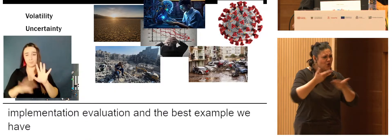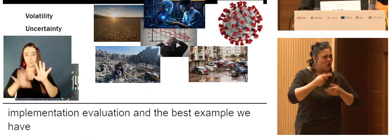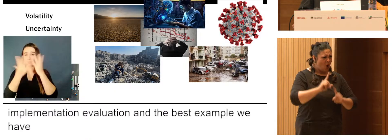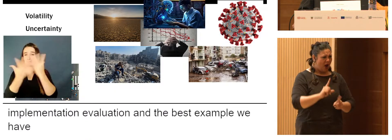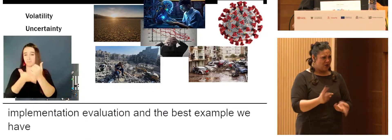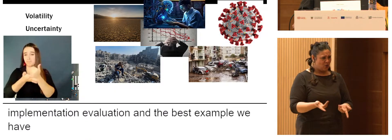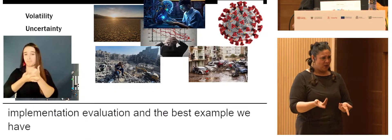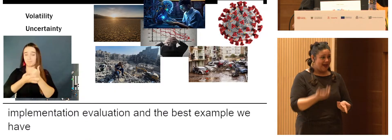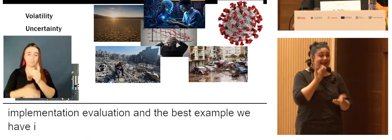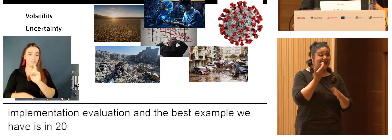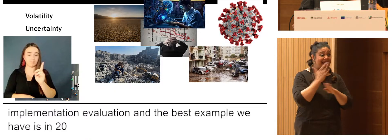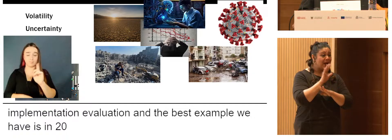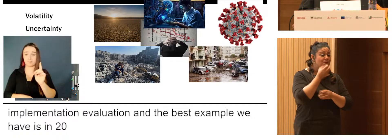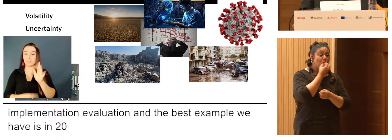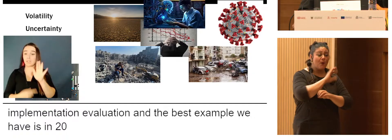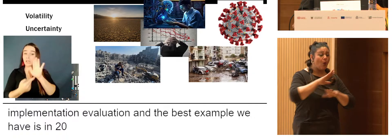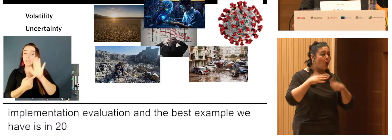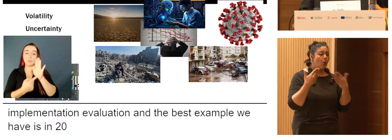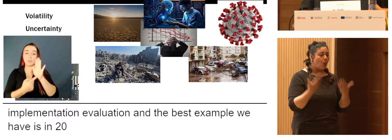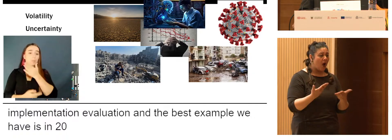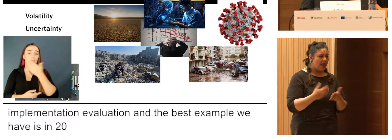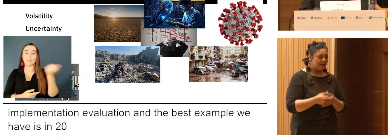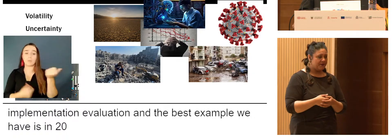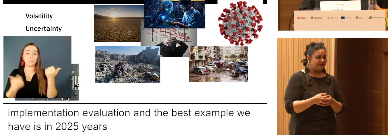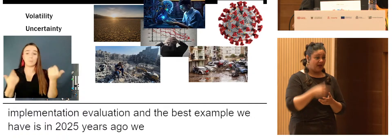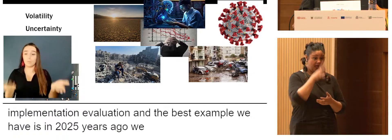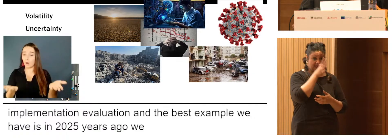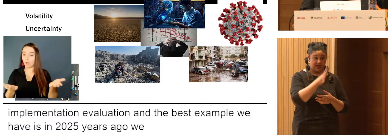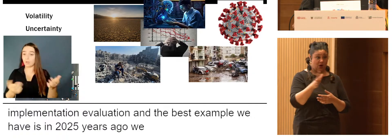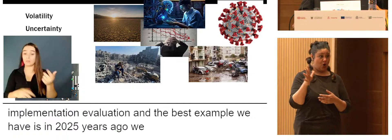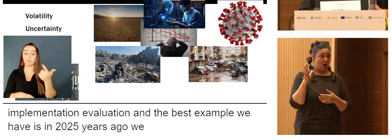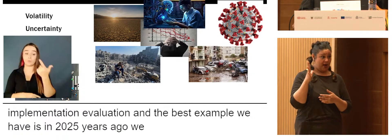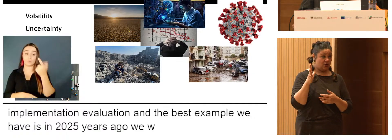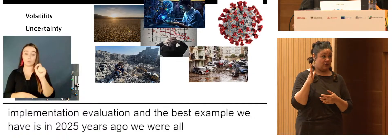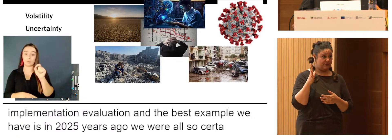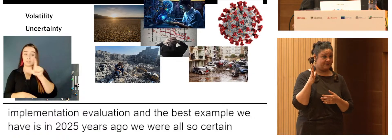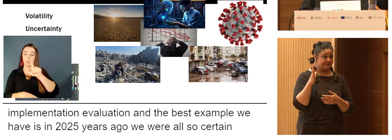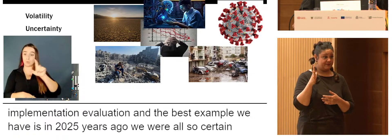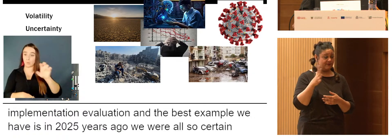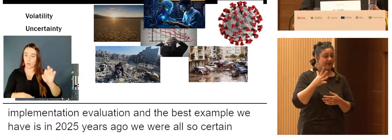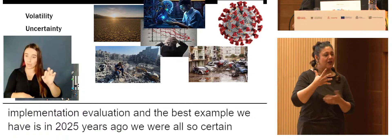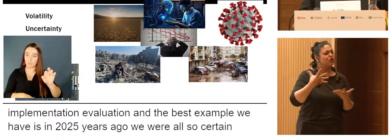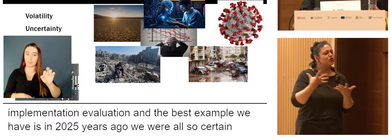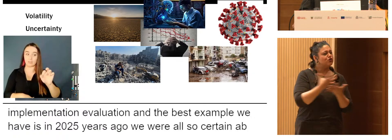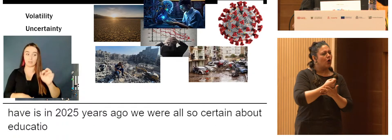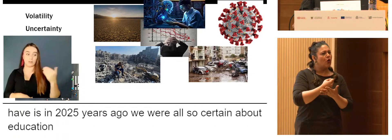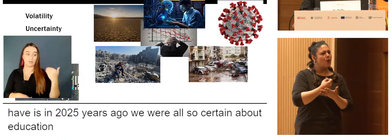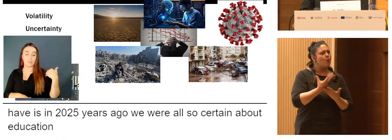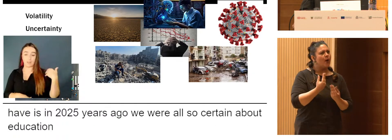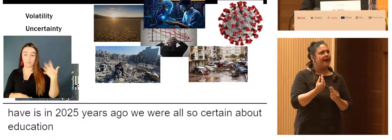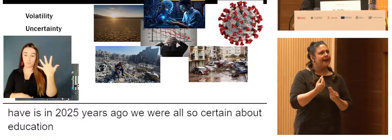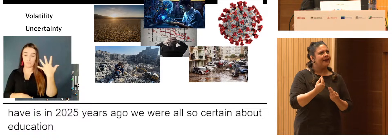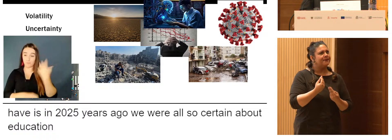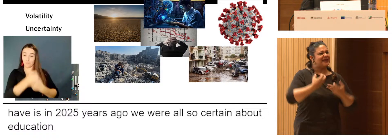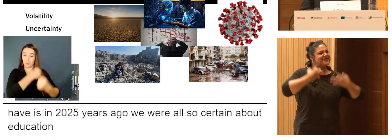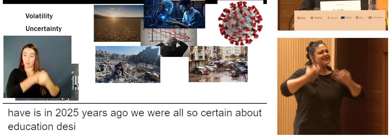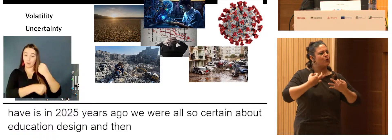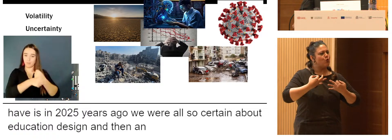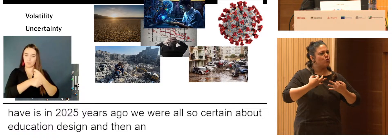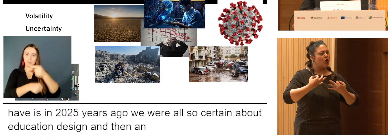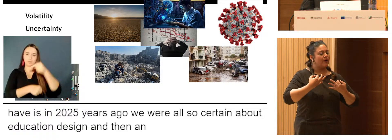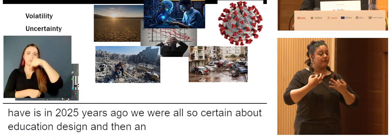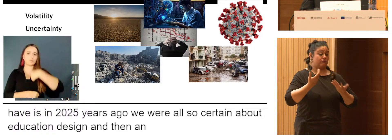in 2020, 5 years ago, we were all so certain about education design, and then an